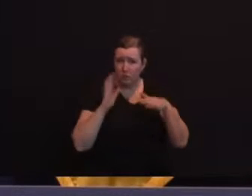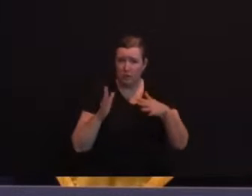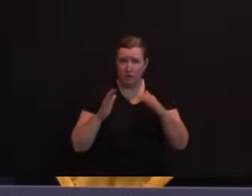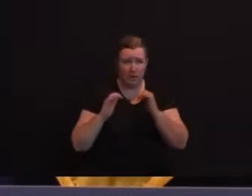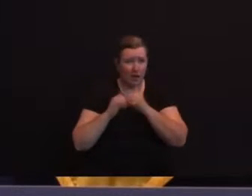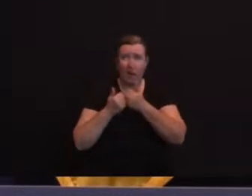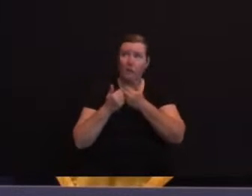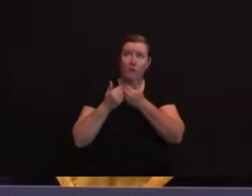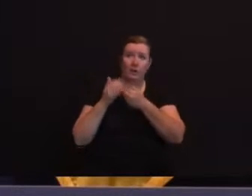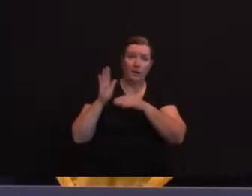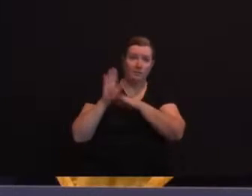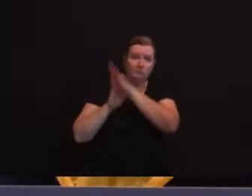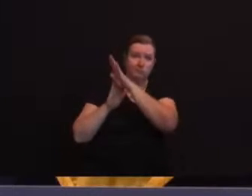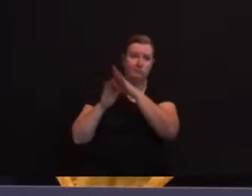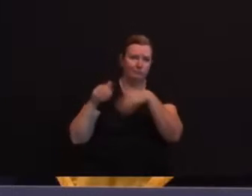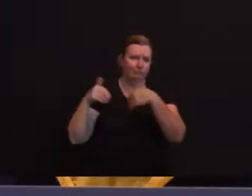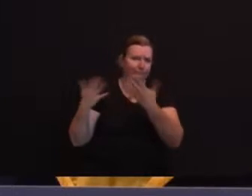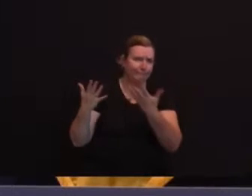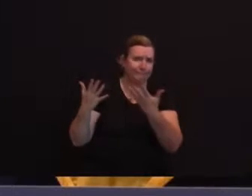behavior, everybody.